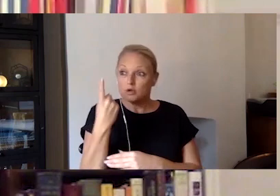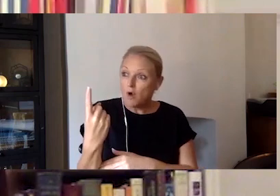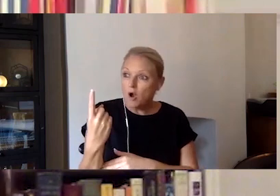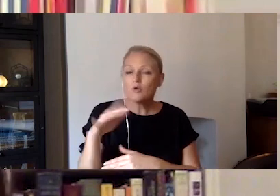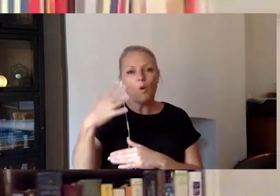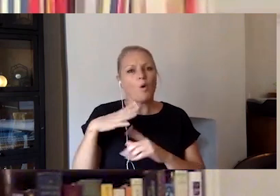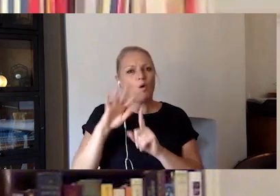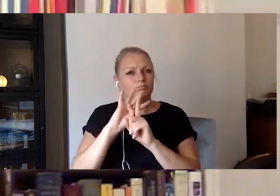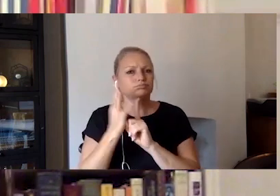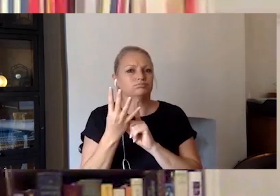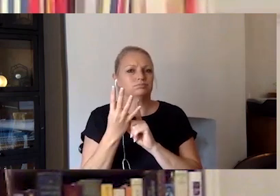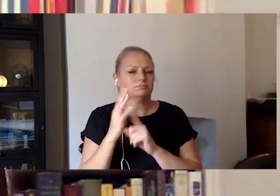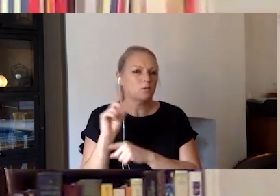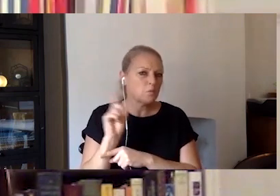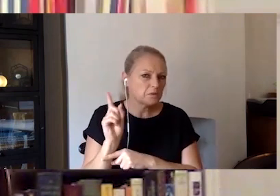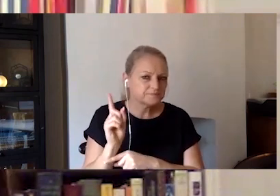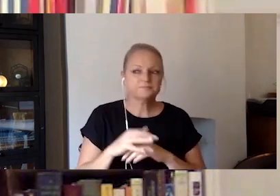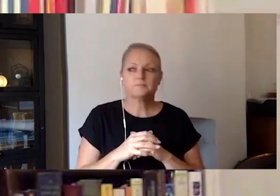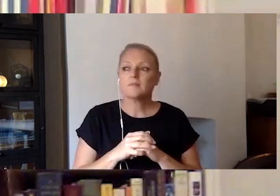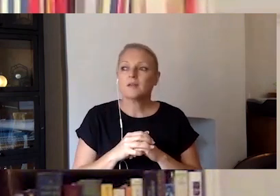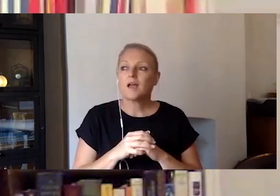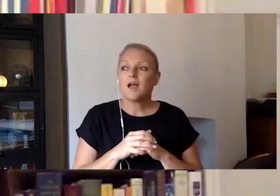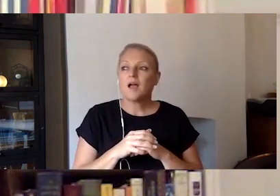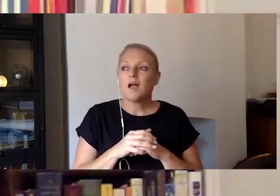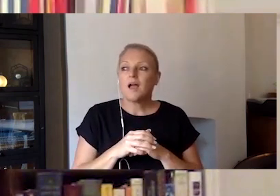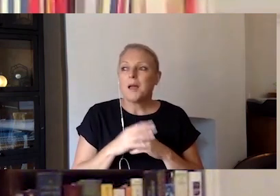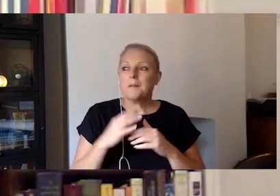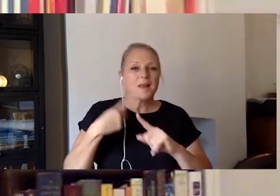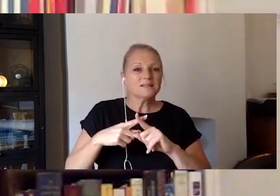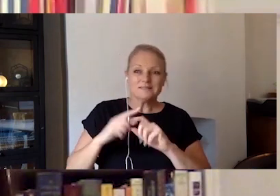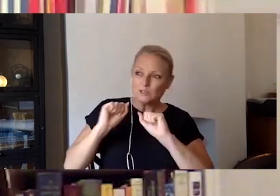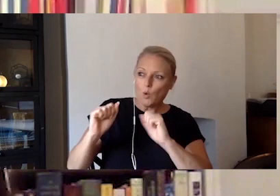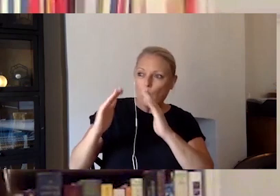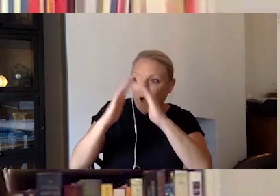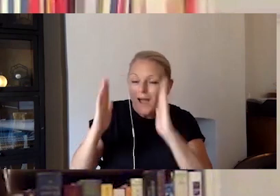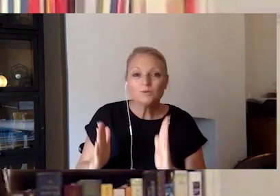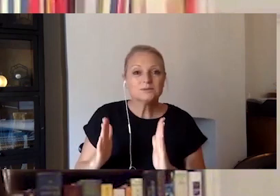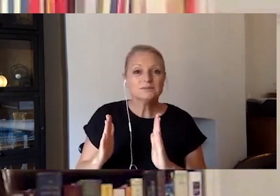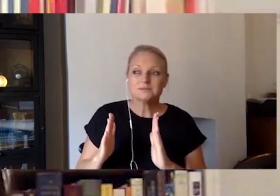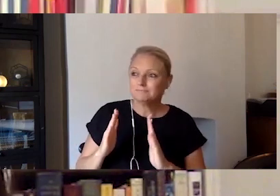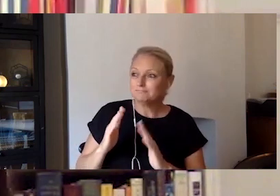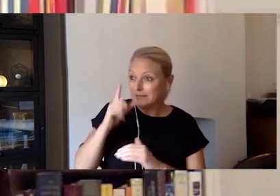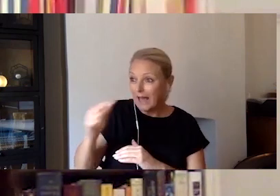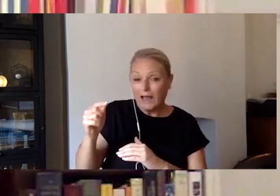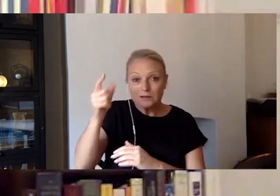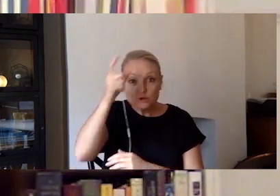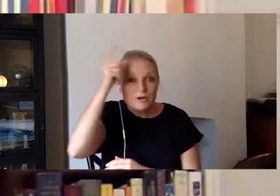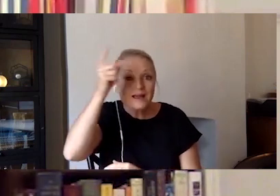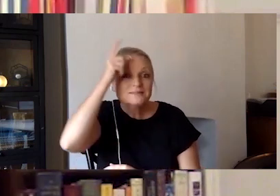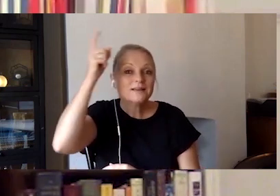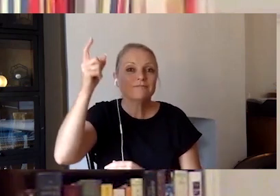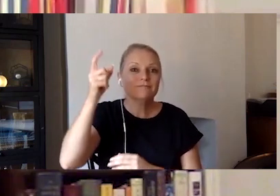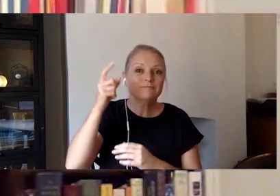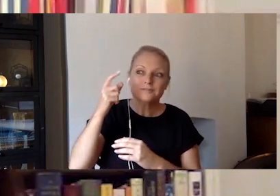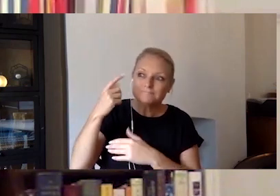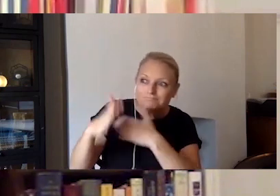toward those aspects of your environment and of your task that don't get sort of into that